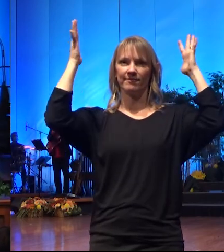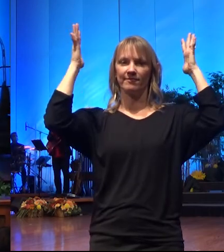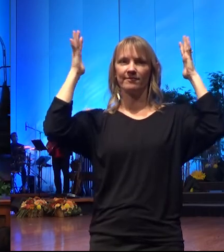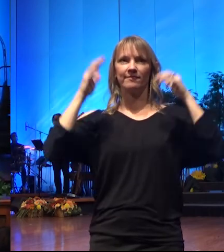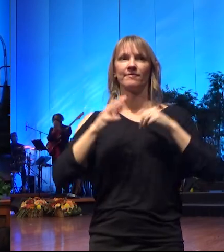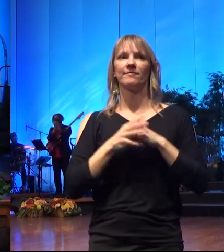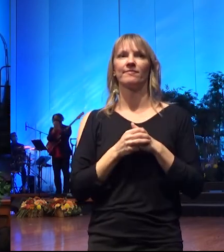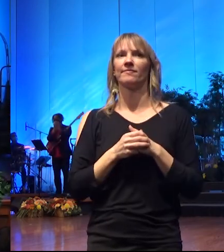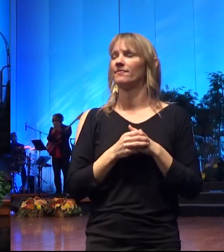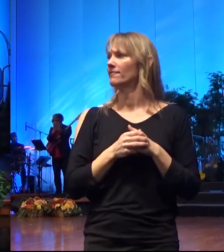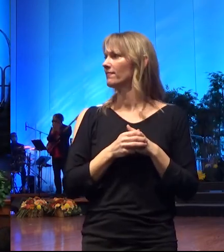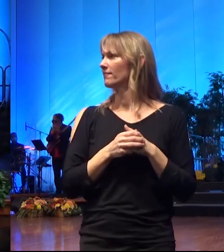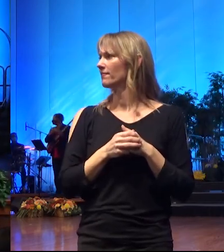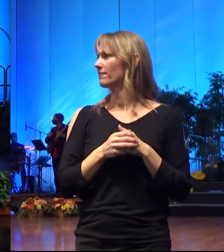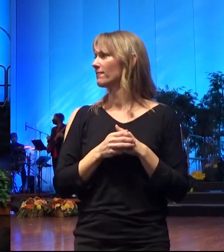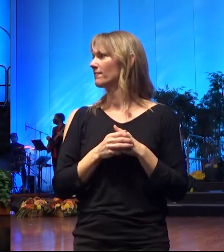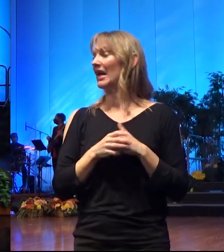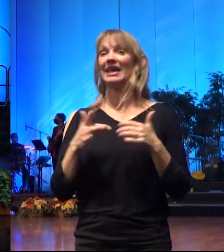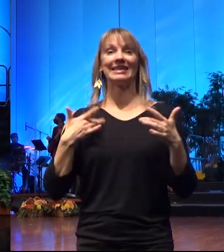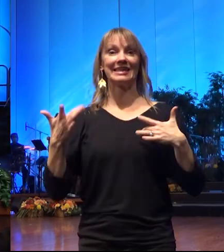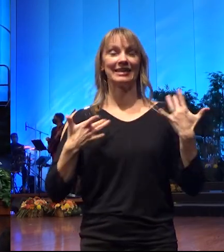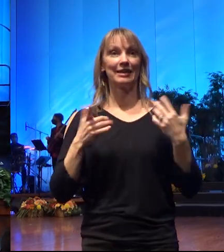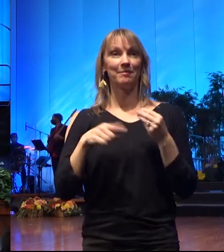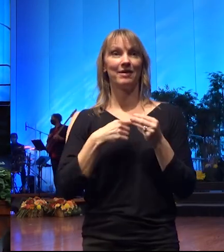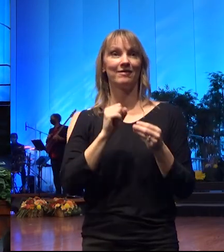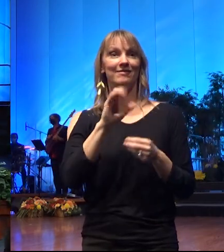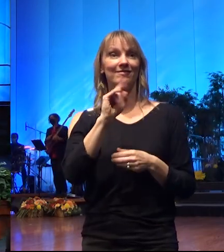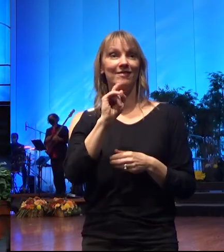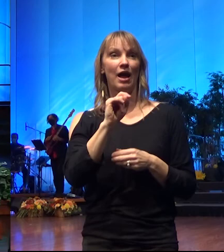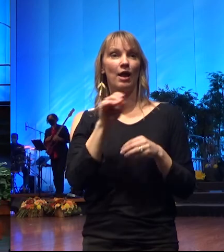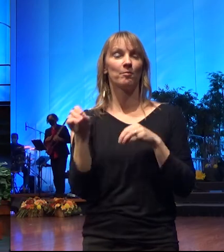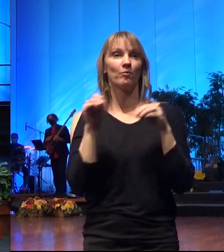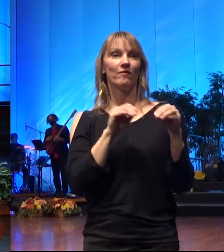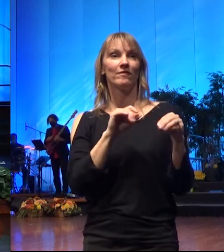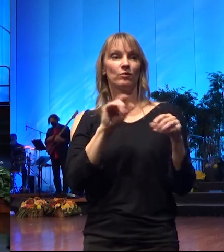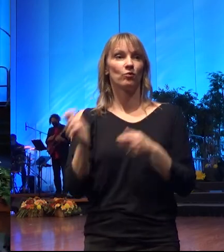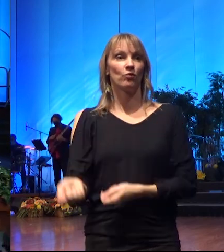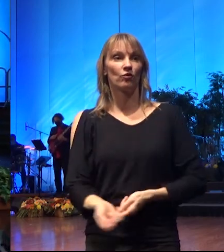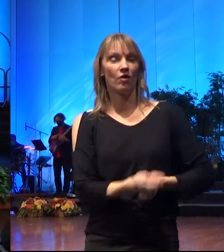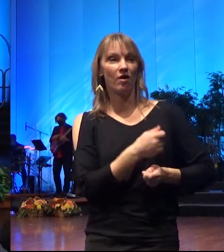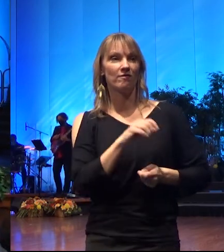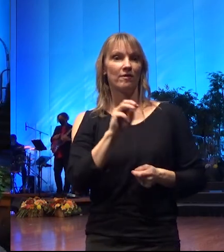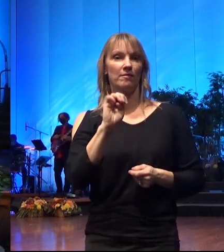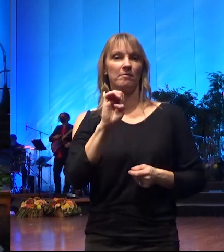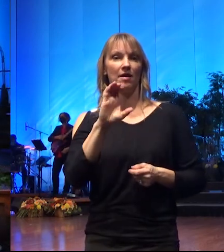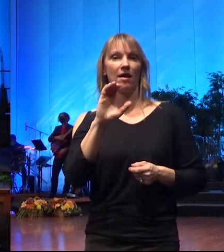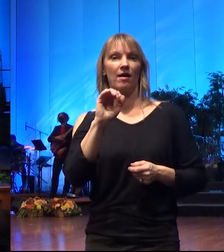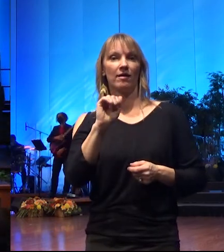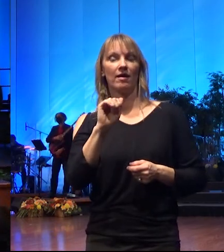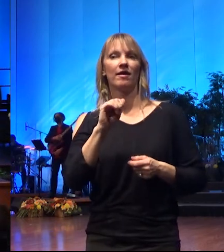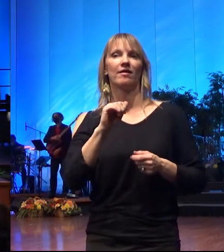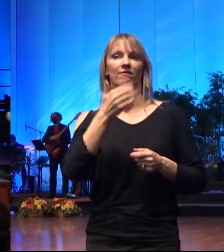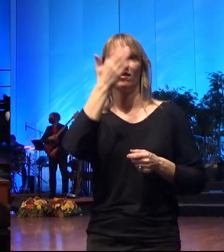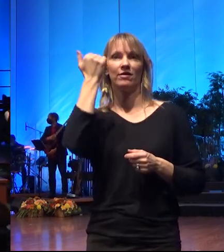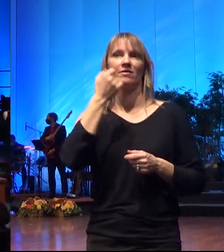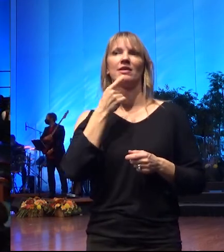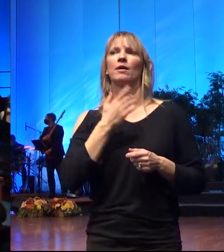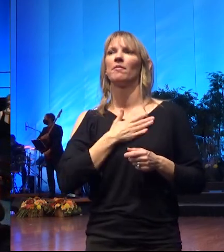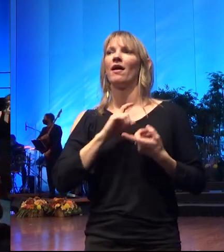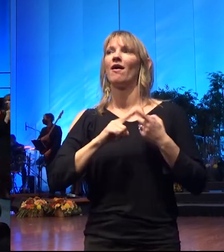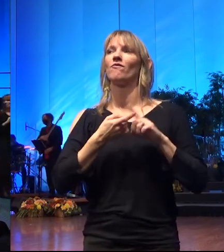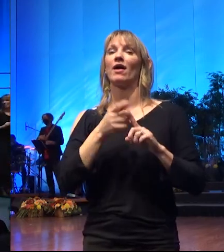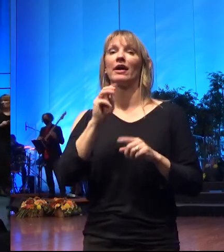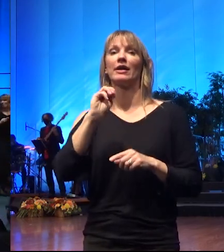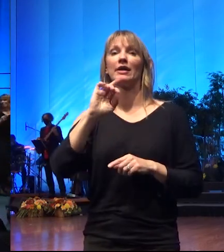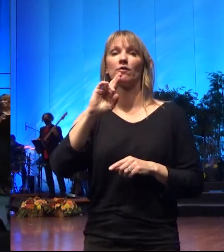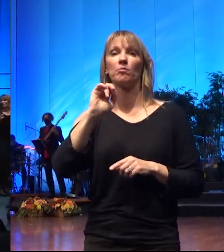to my homeland, Virginia. He's going to the southeast portion of Virginia. And I will tell both of them there